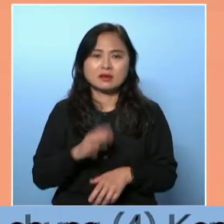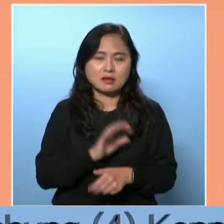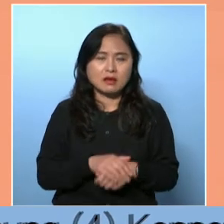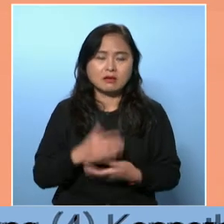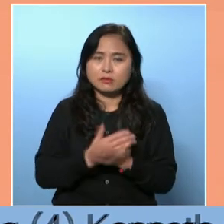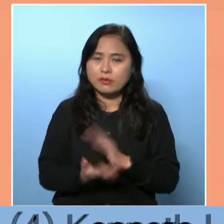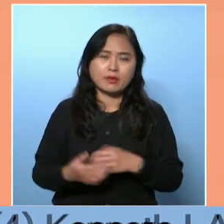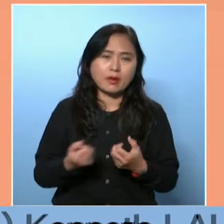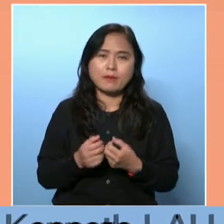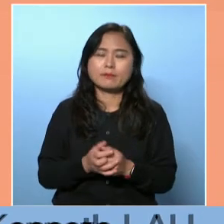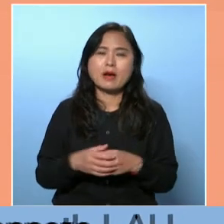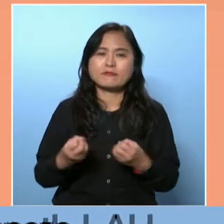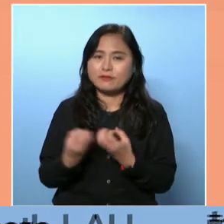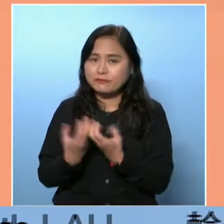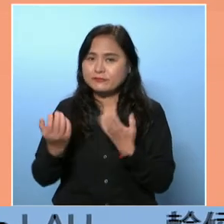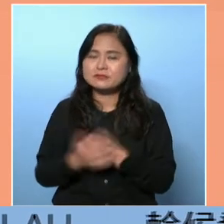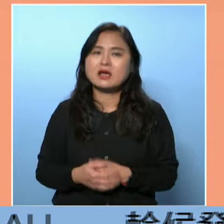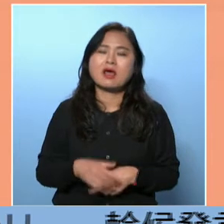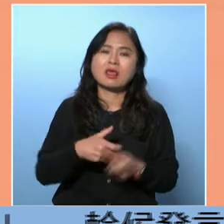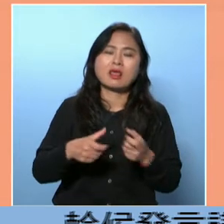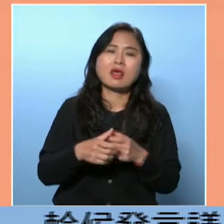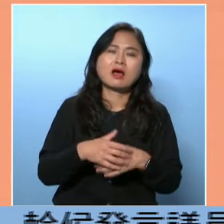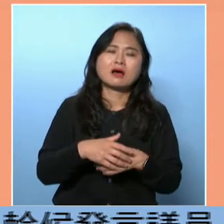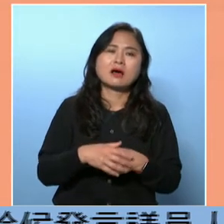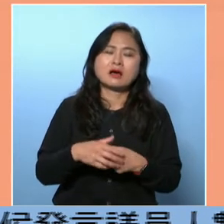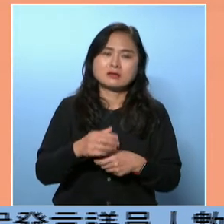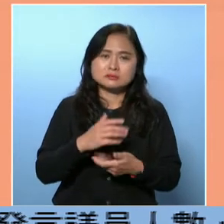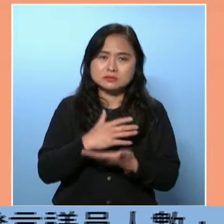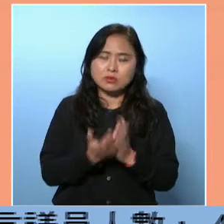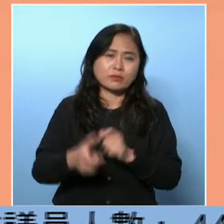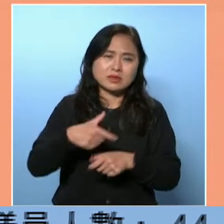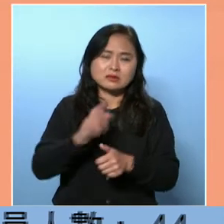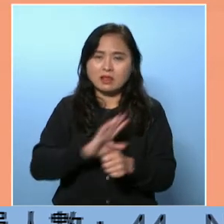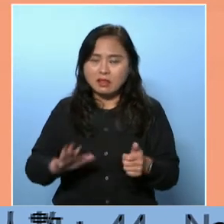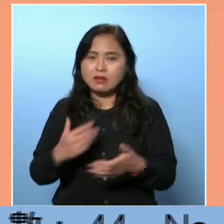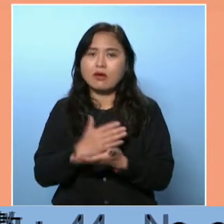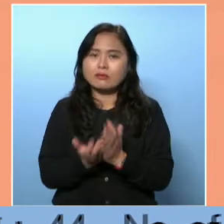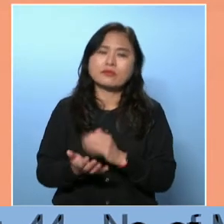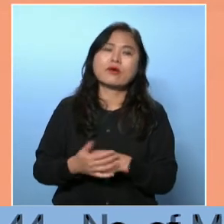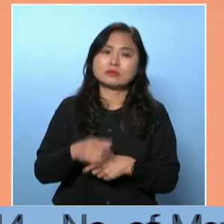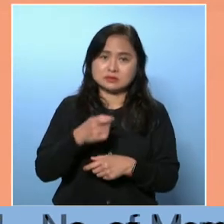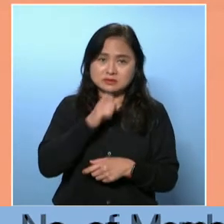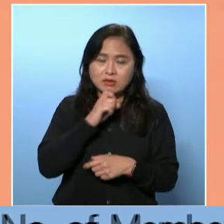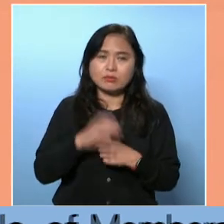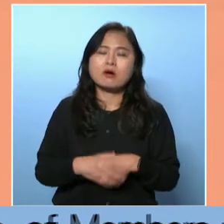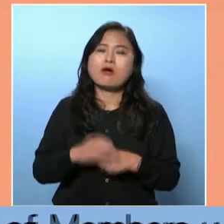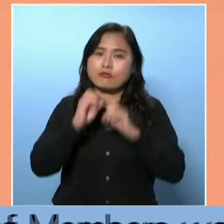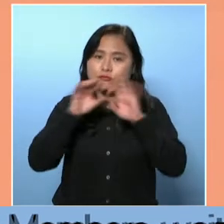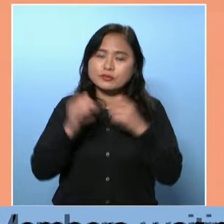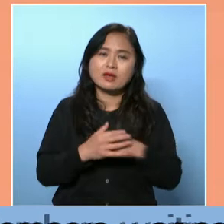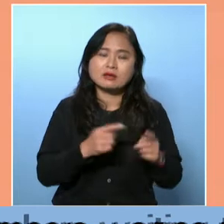the public will panic and feel anxious, and different industries and sectors are